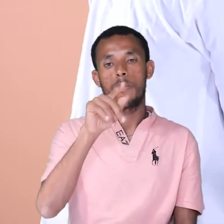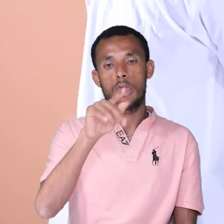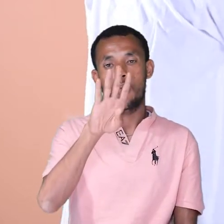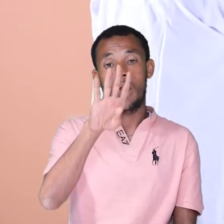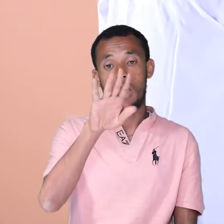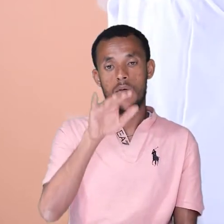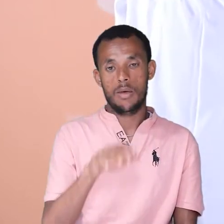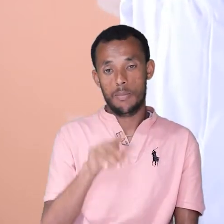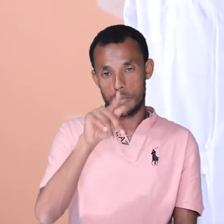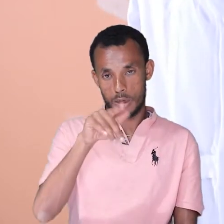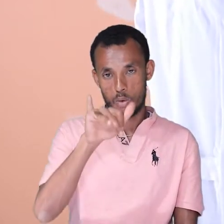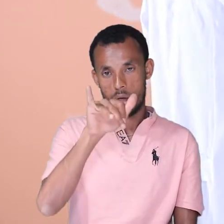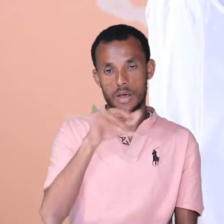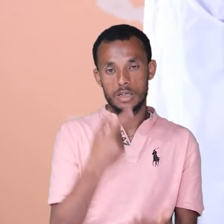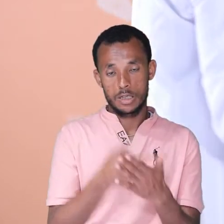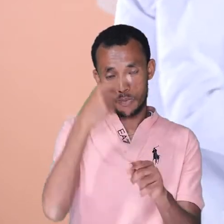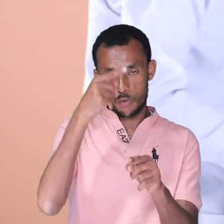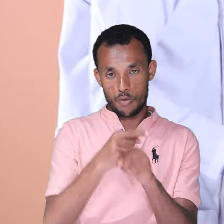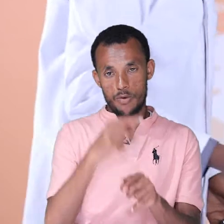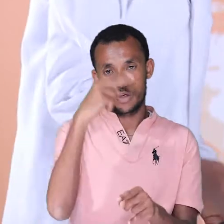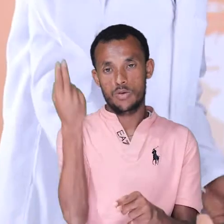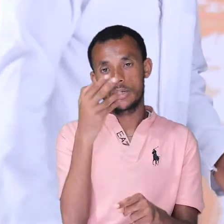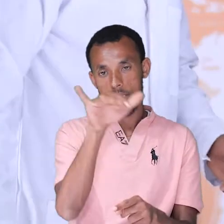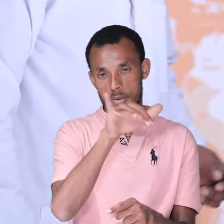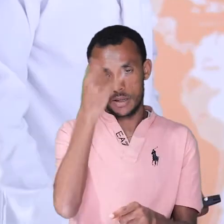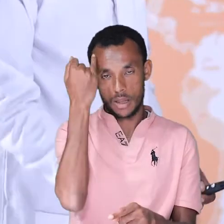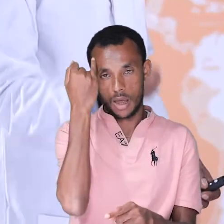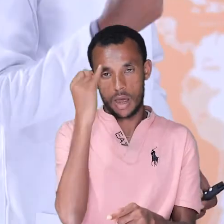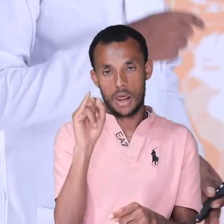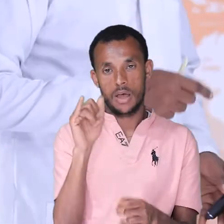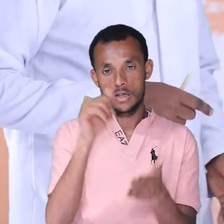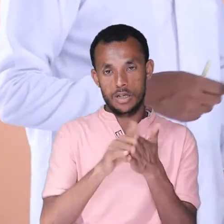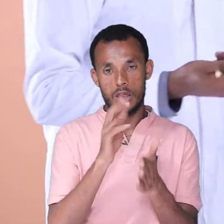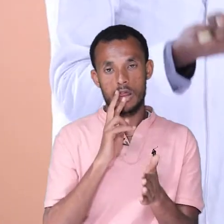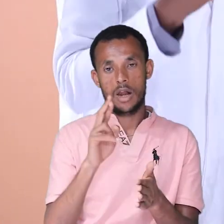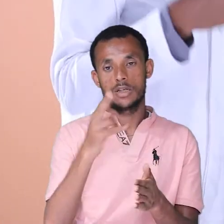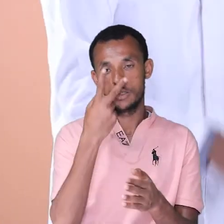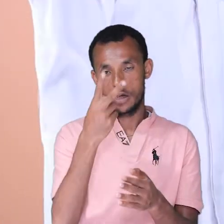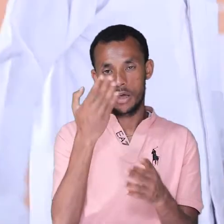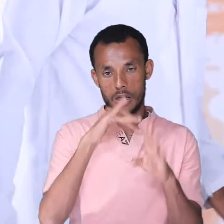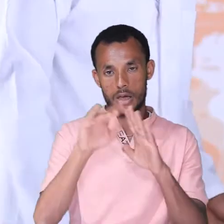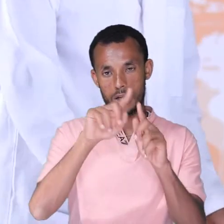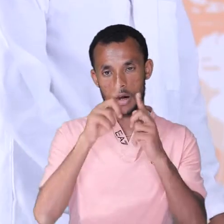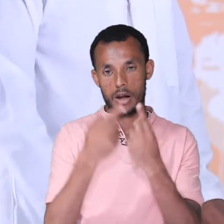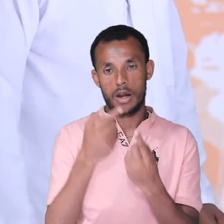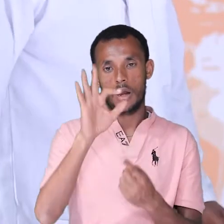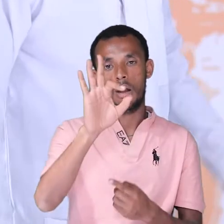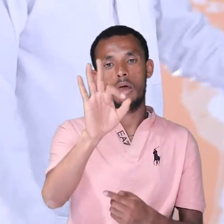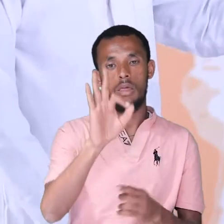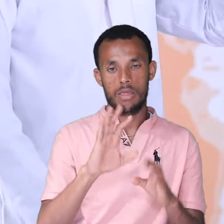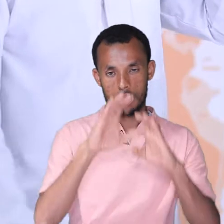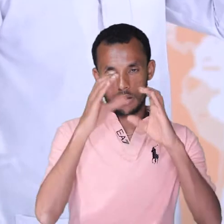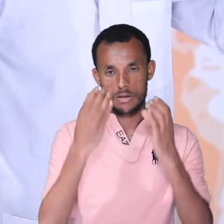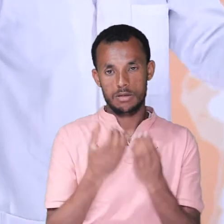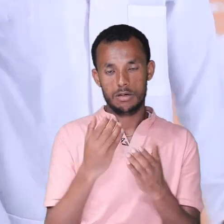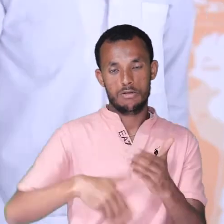here. This is proved by using similarity idea that are seen in grade 9 section.